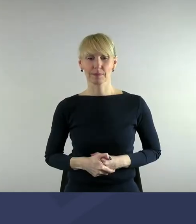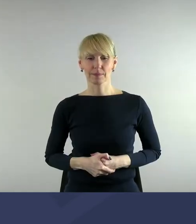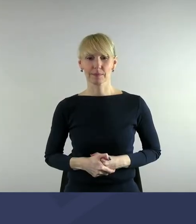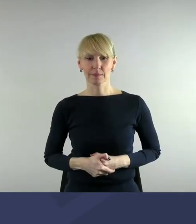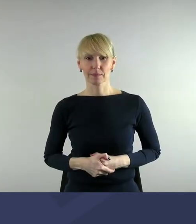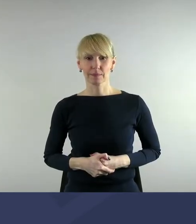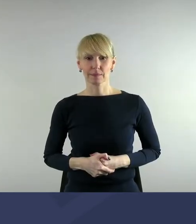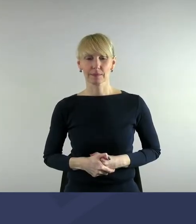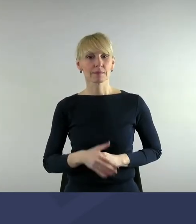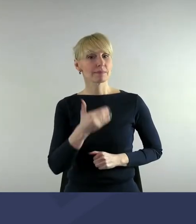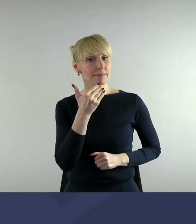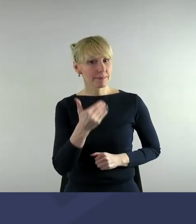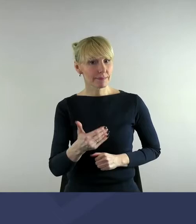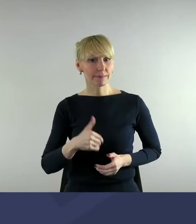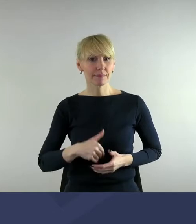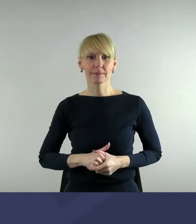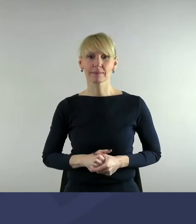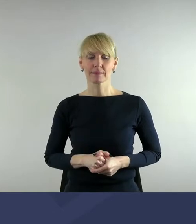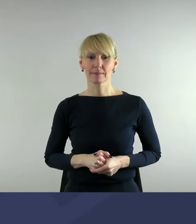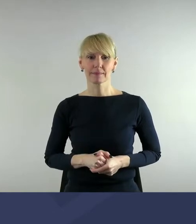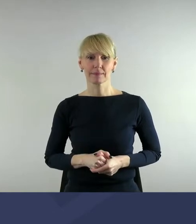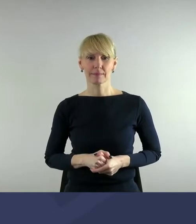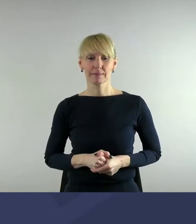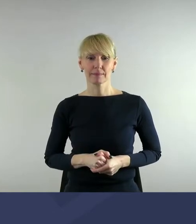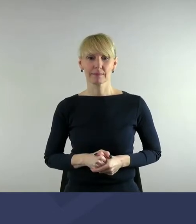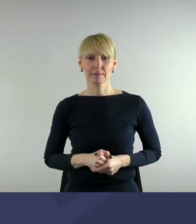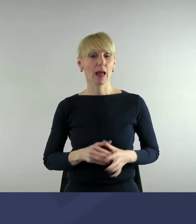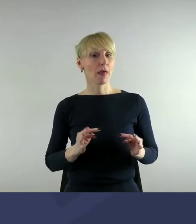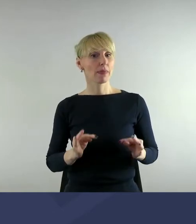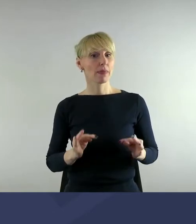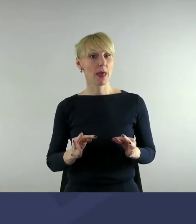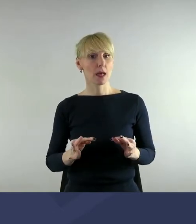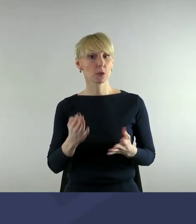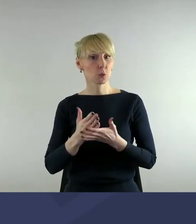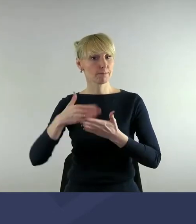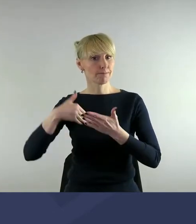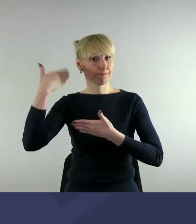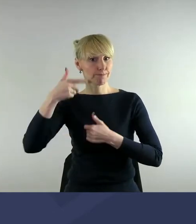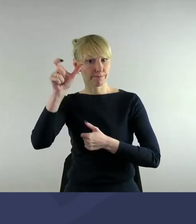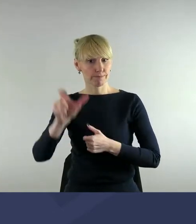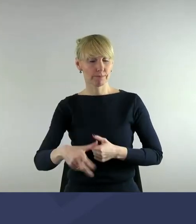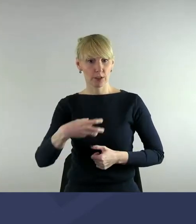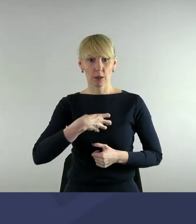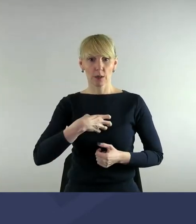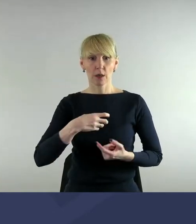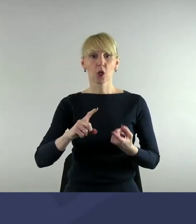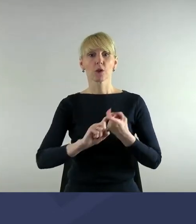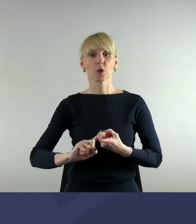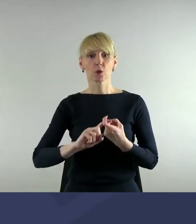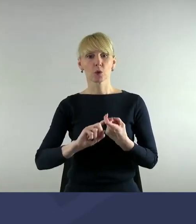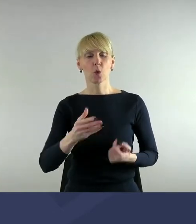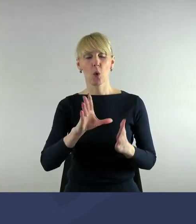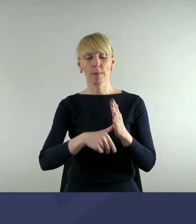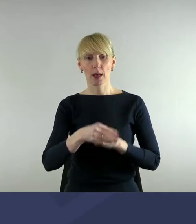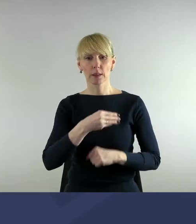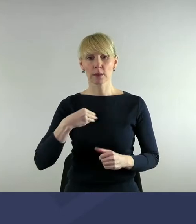you. Dziękujemy bardzo. Thank you very much. Teraz oddajemy głos dyrektorowi Now I'd like to pass the